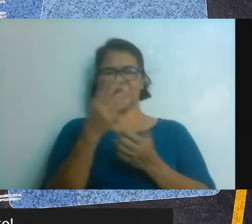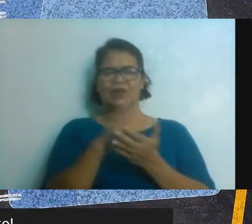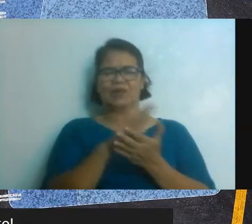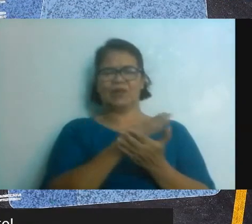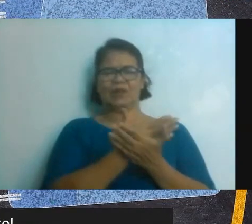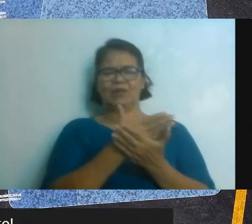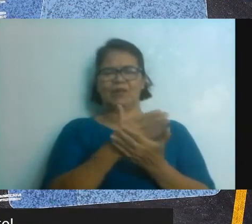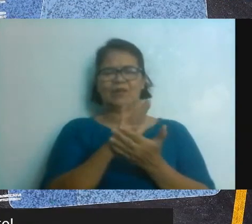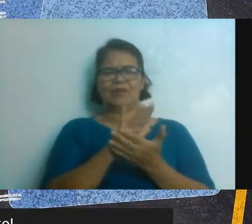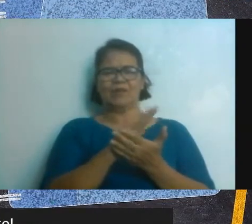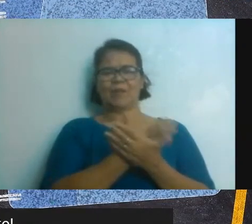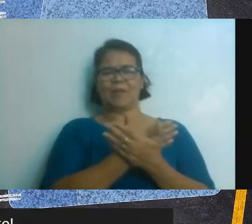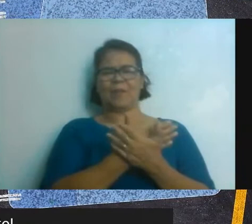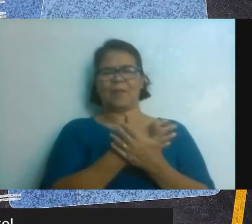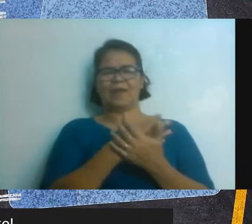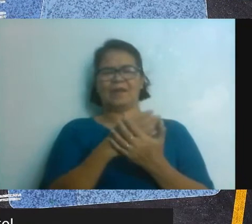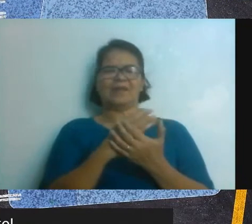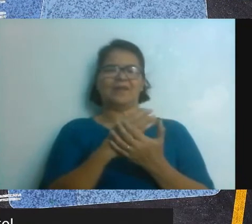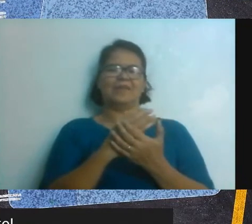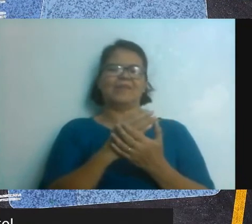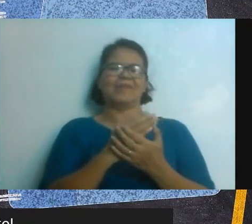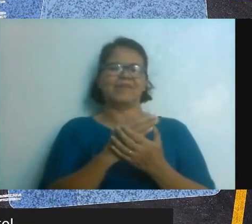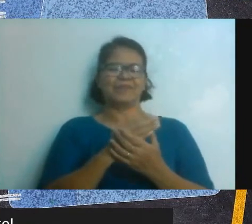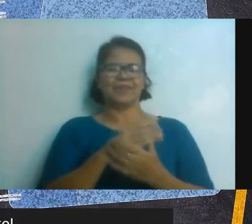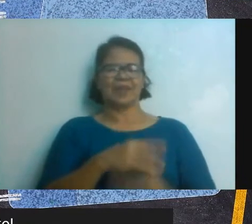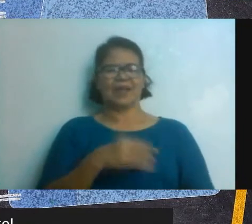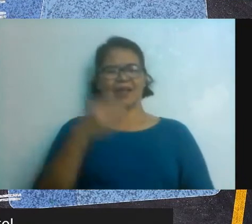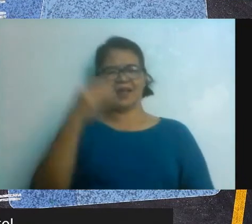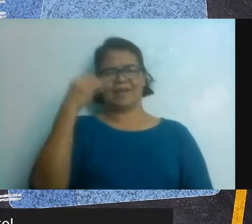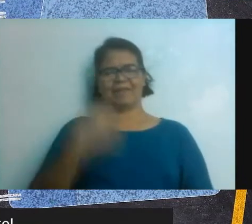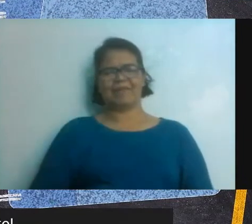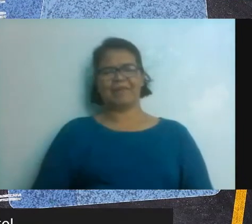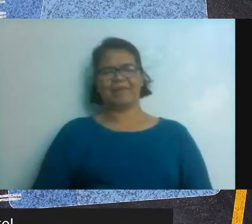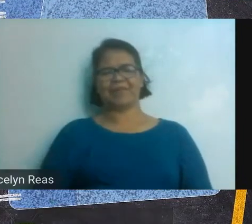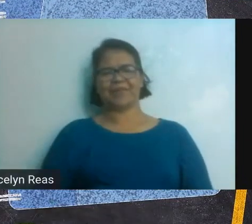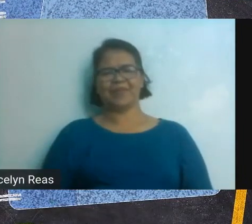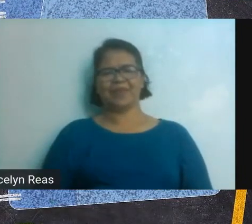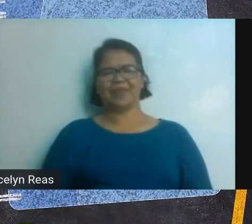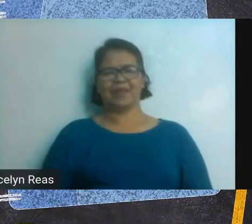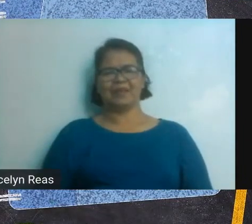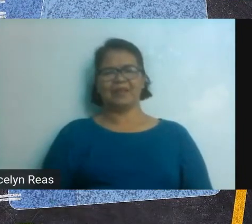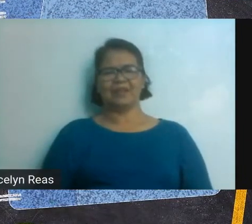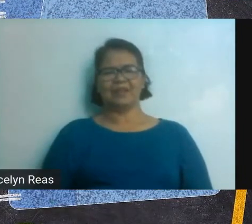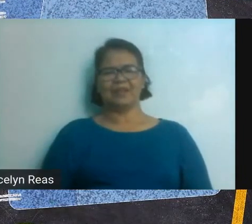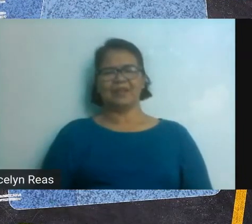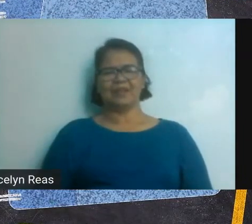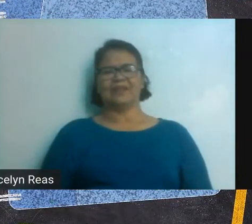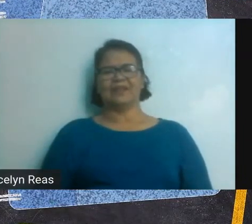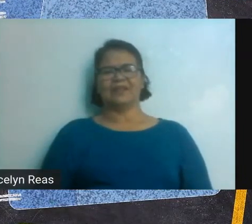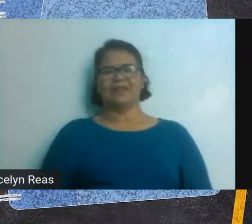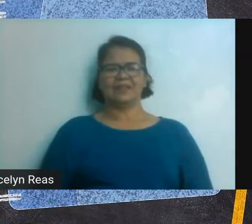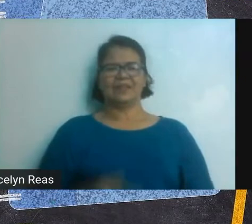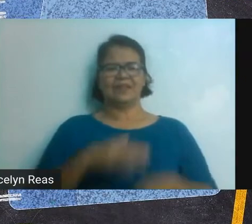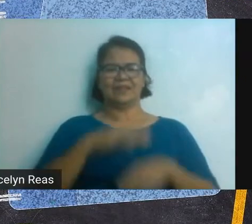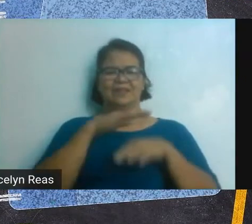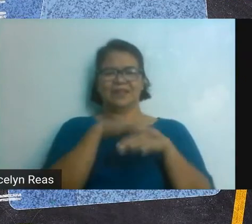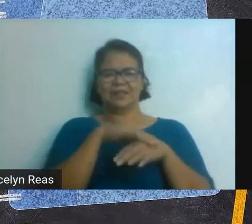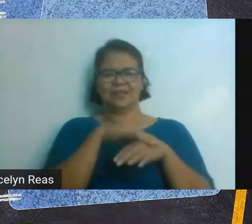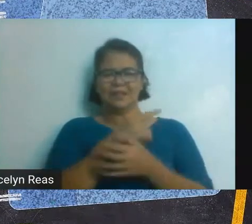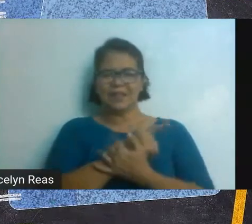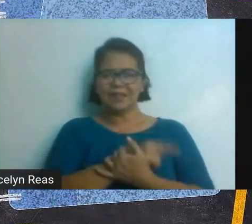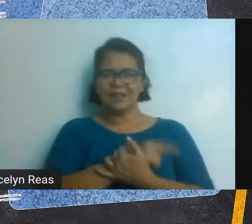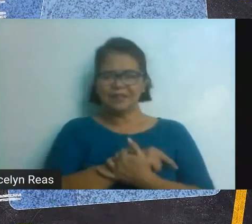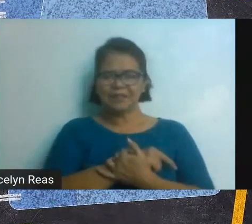you. Okay, so while waiting lang po sa aming mga teammates to be online and on board. All right,